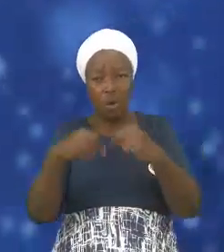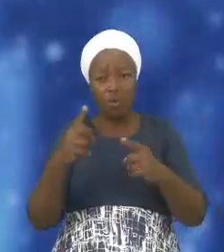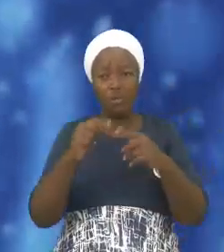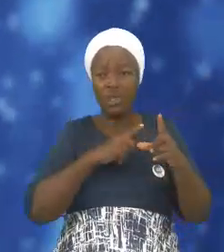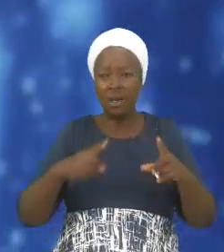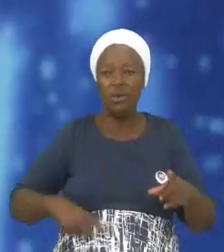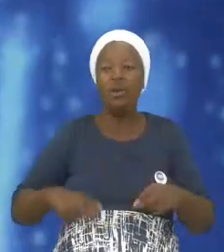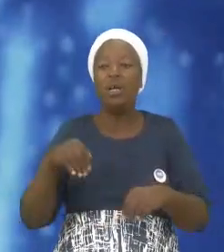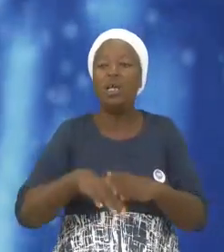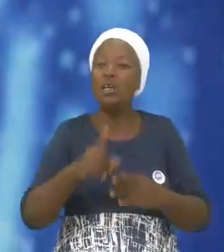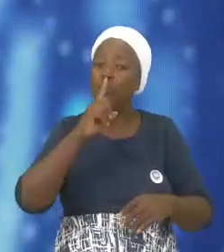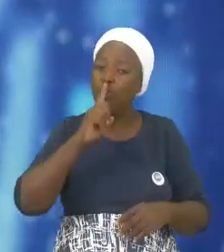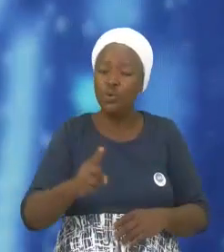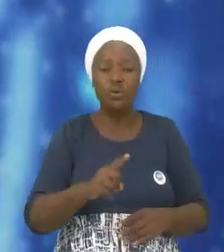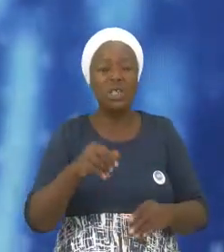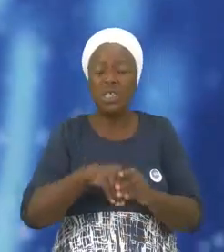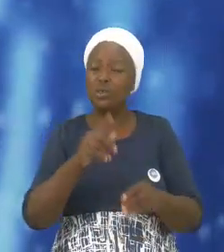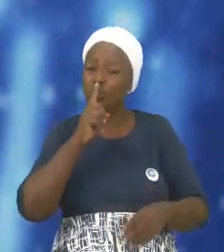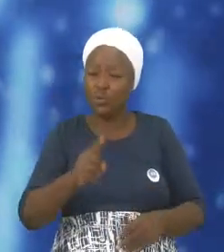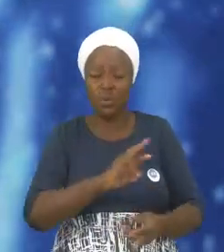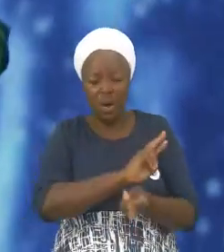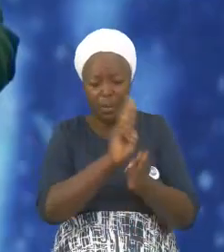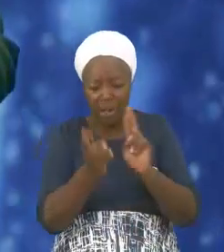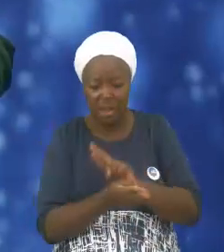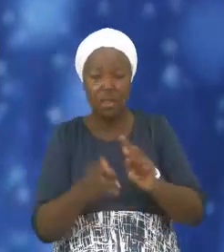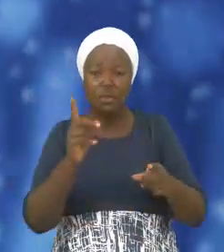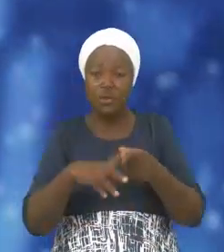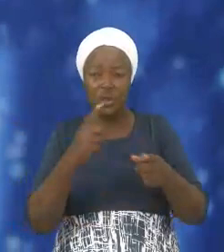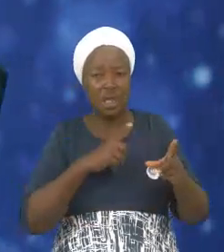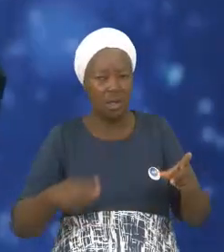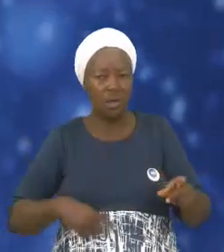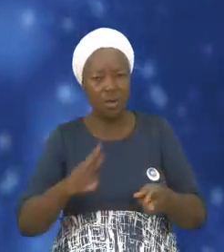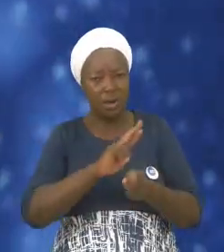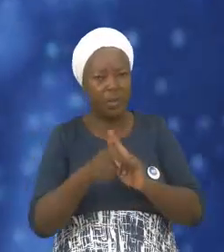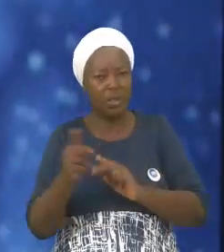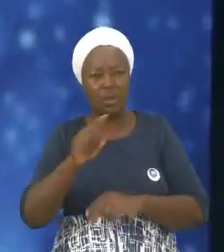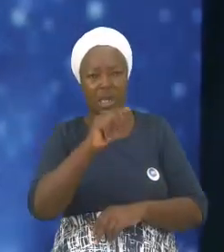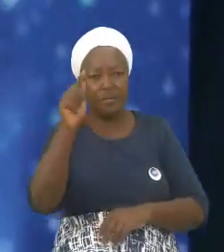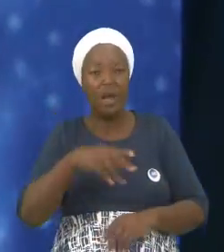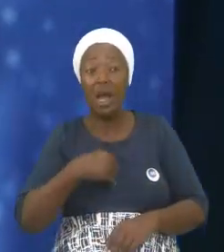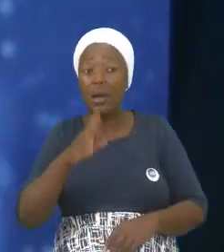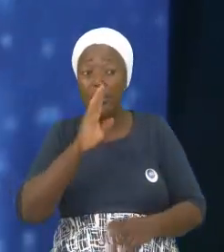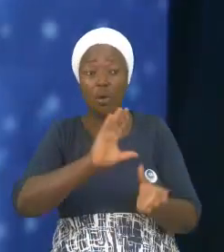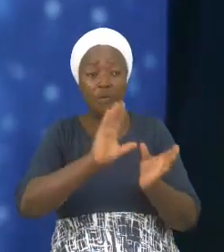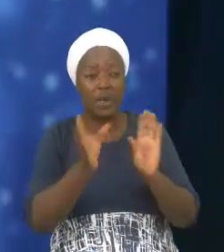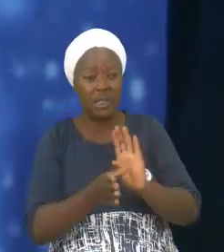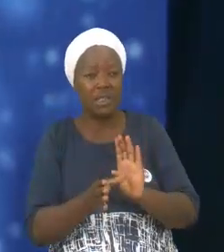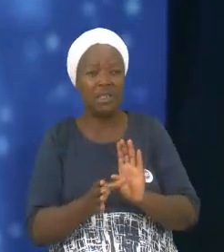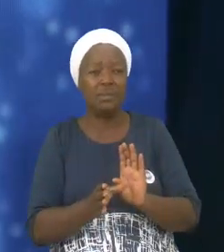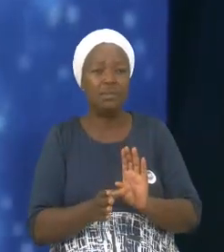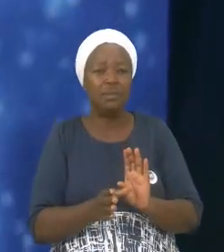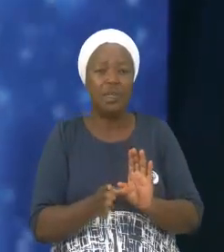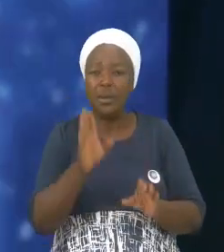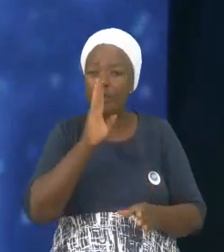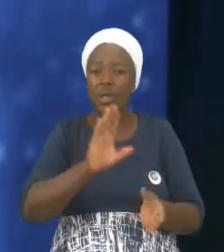in genuine repentance unto the Lord. Repent ye therefore and be converted. Be